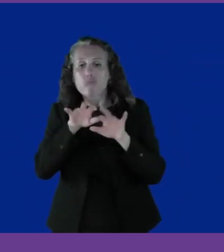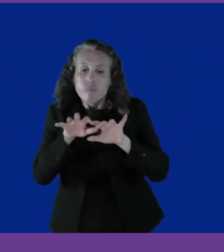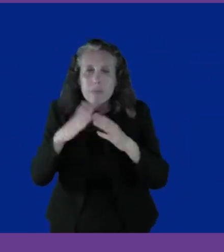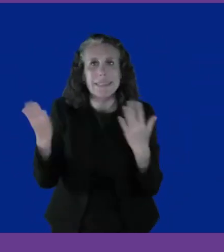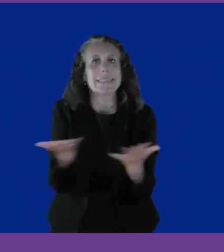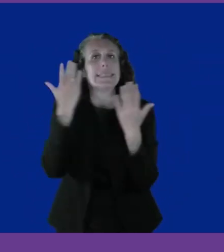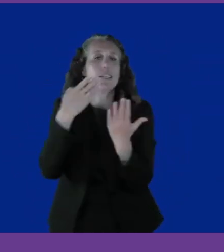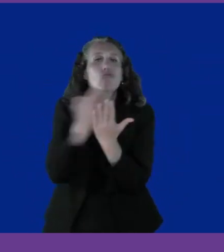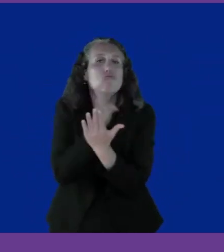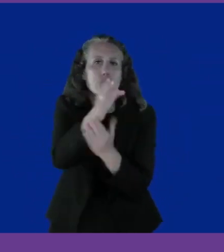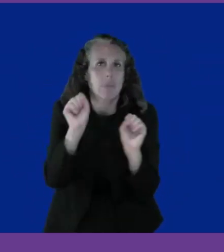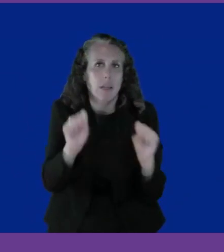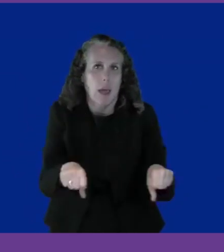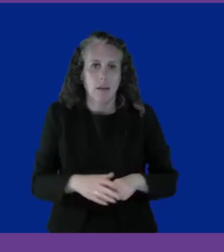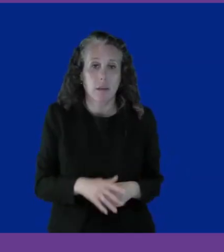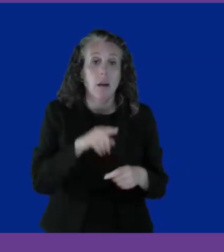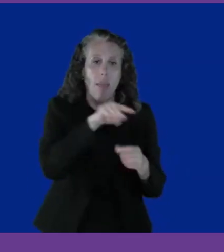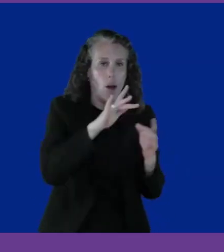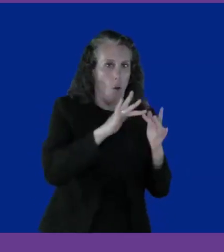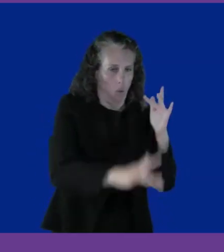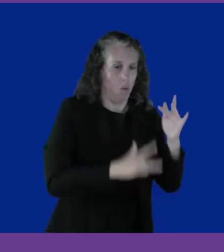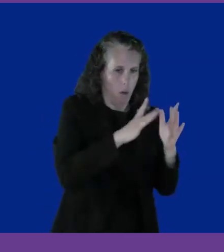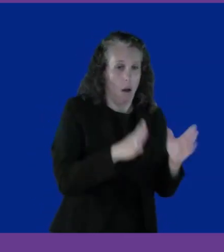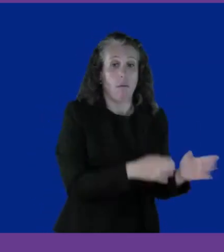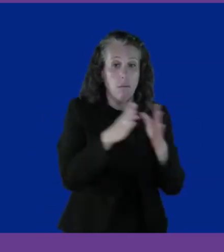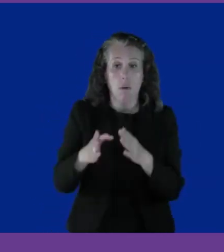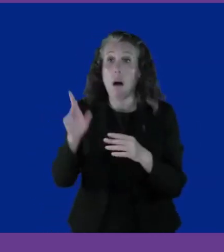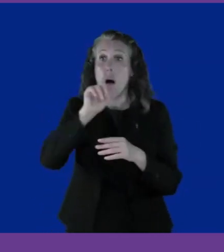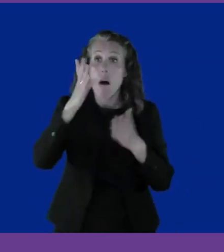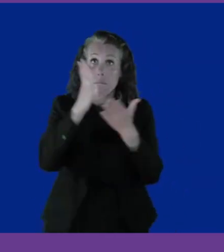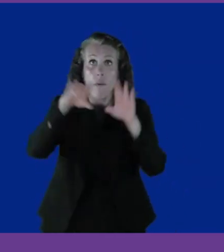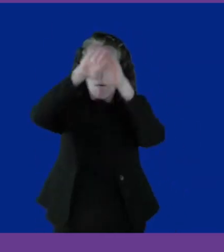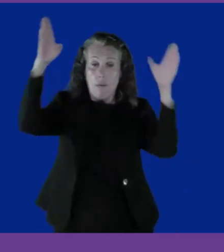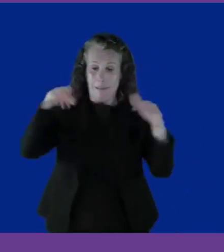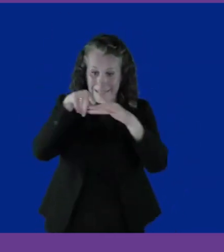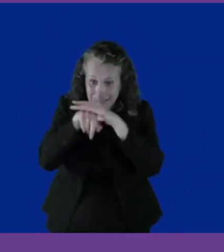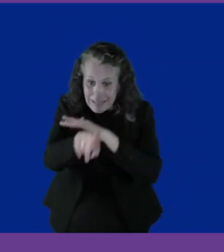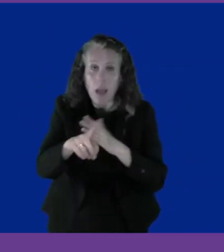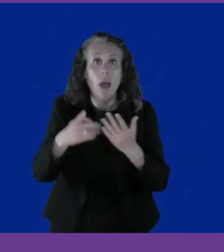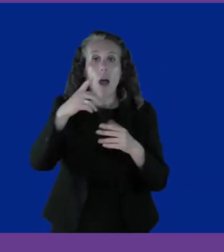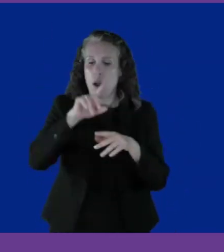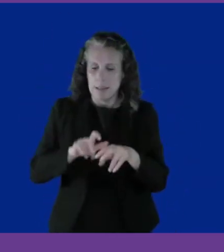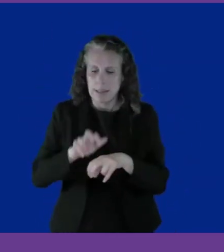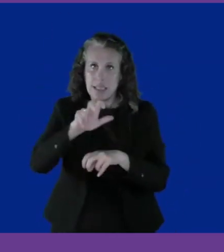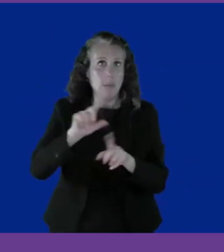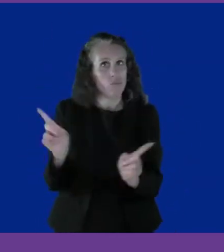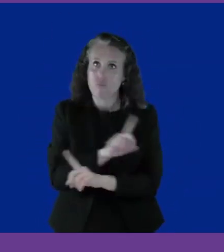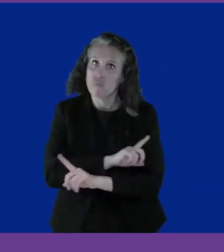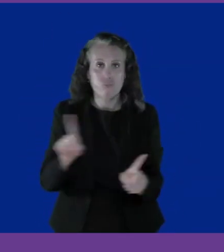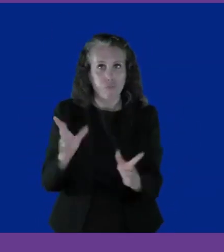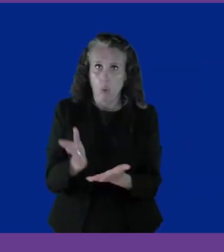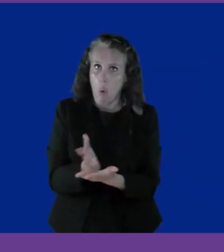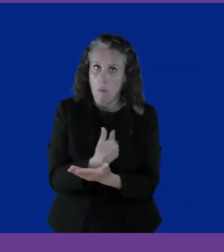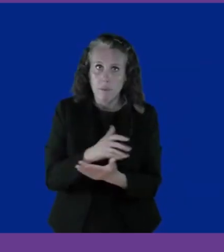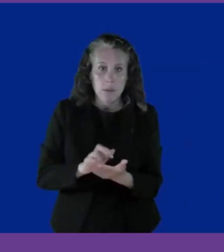branches, they have worked to ensure there is step-free access, or they